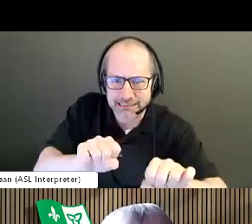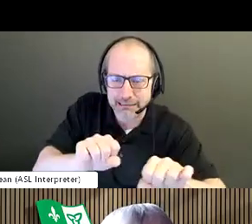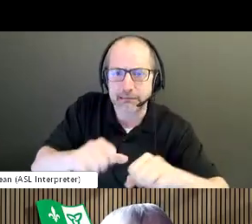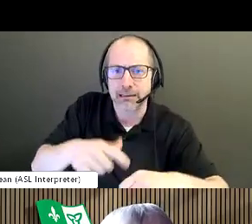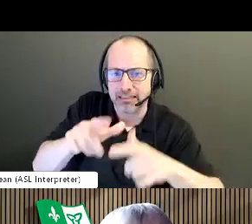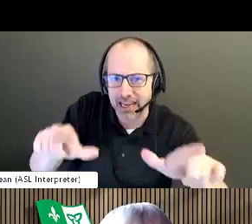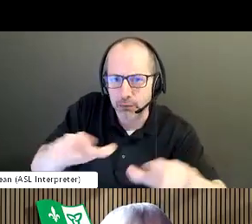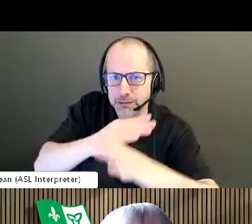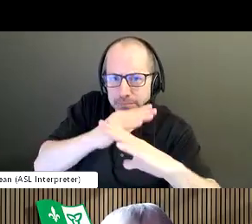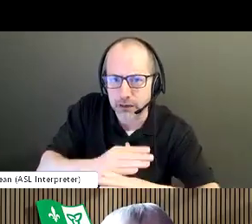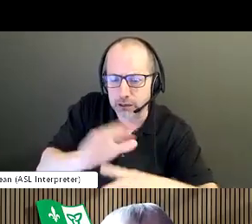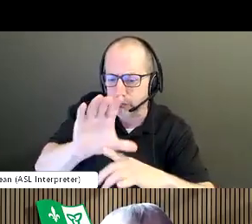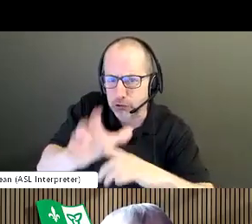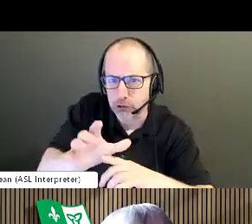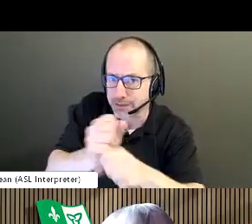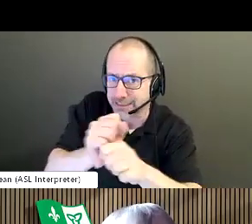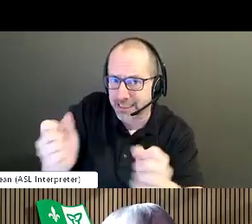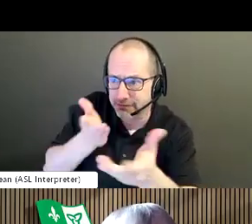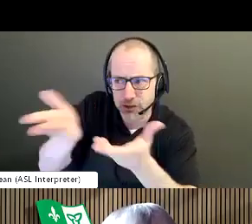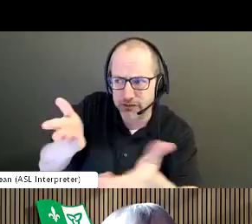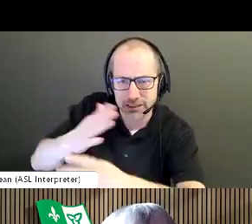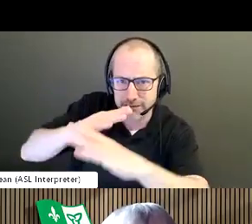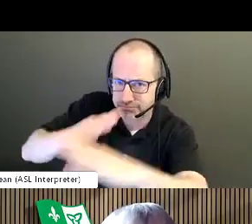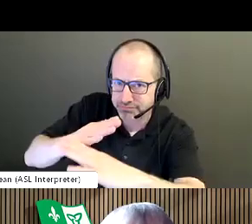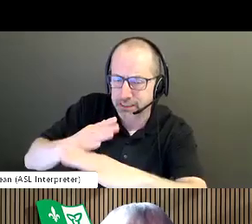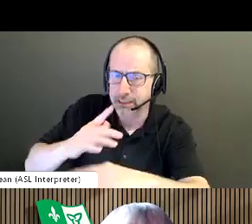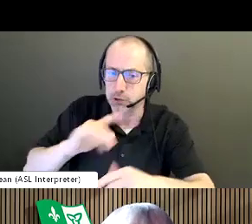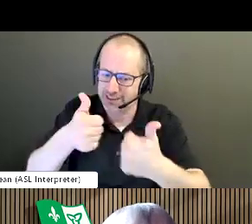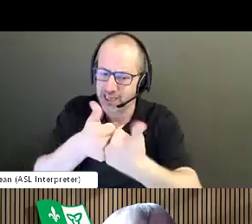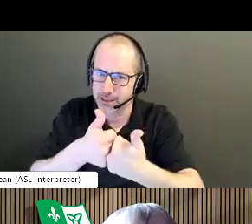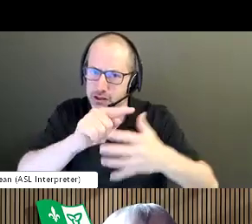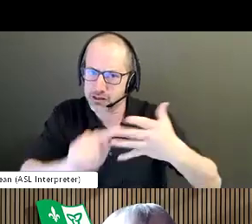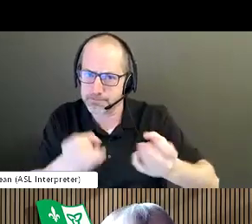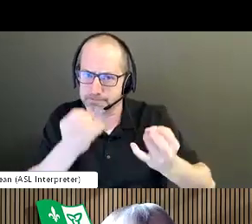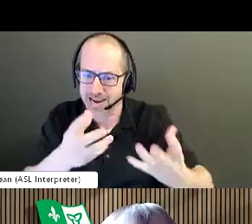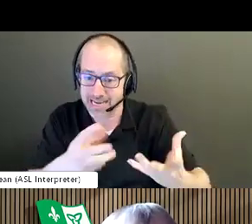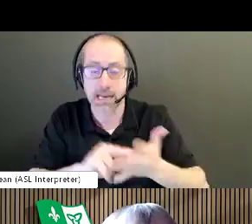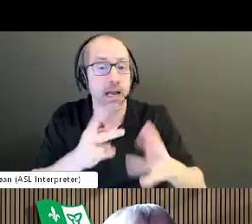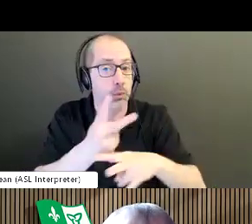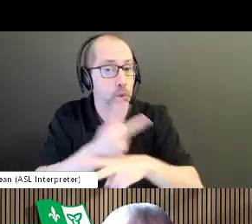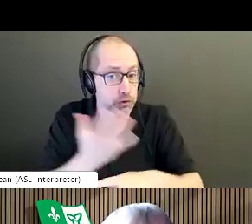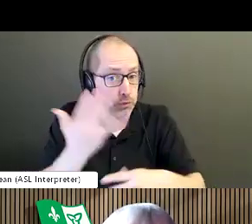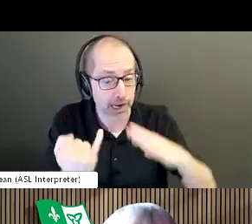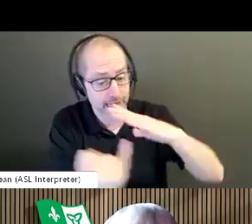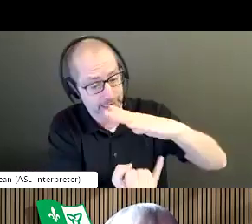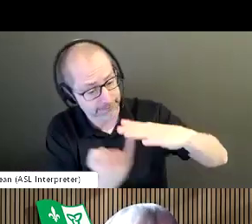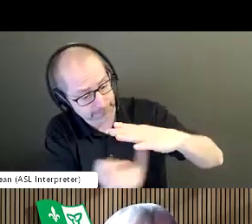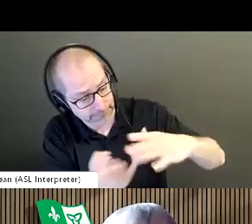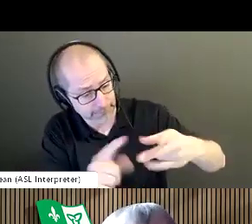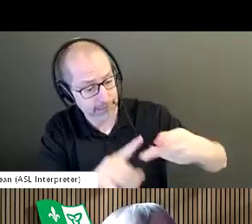accessing culturally safe services. These challenges are compounded by aging, isolation, and